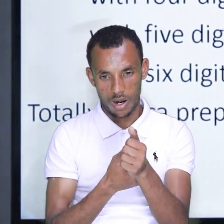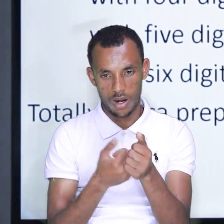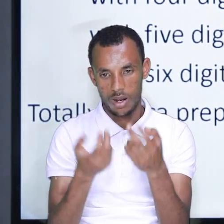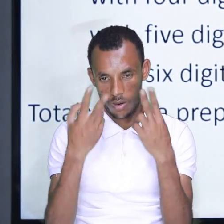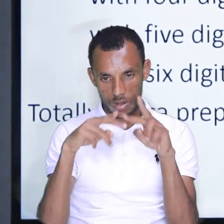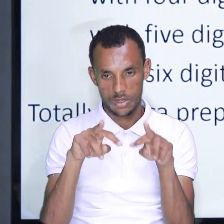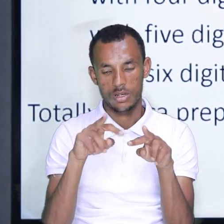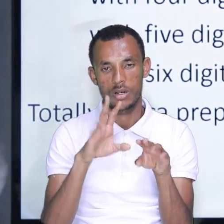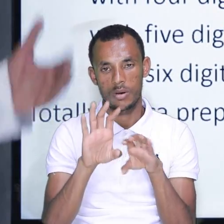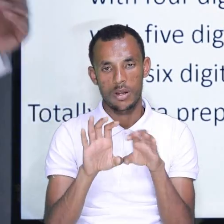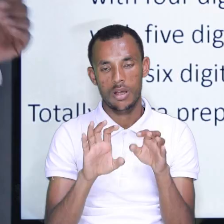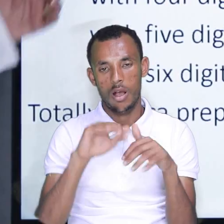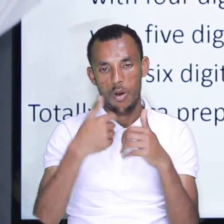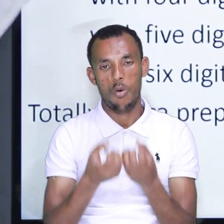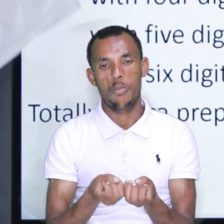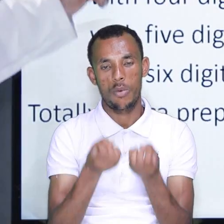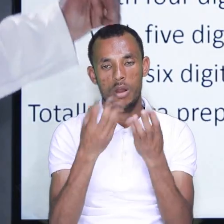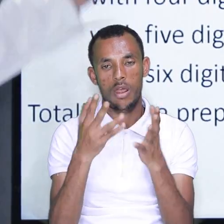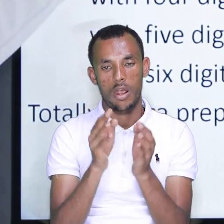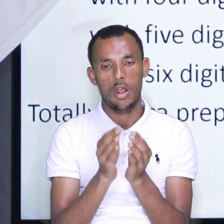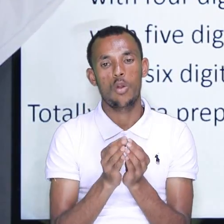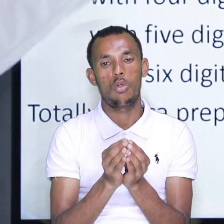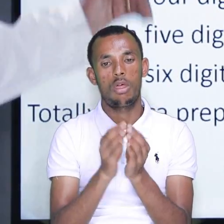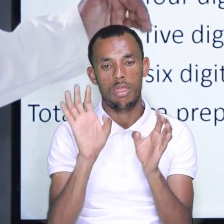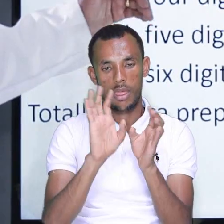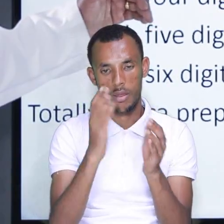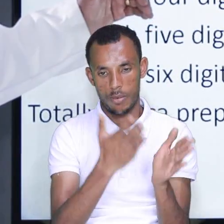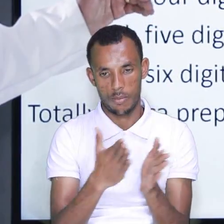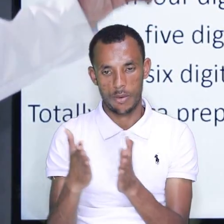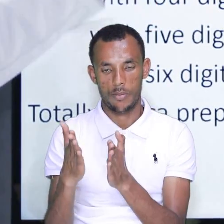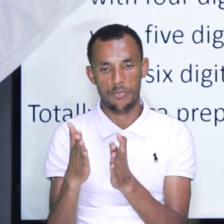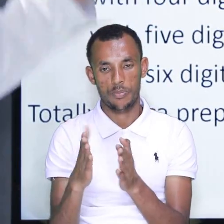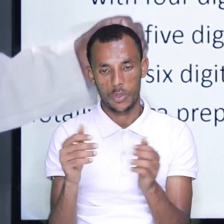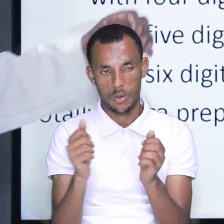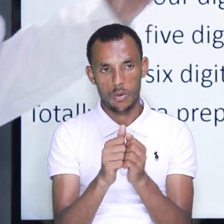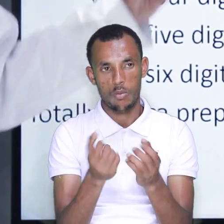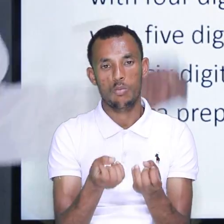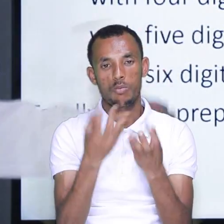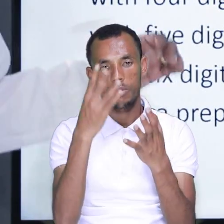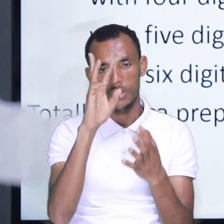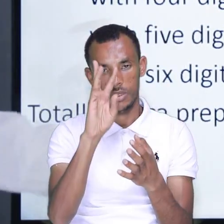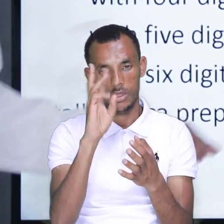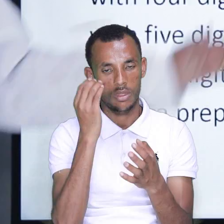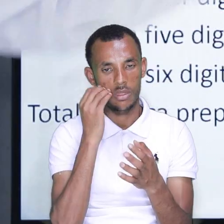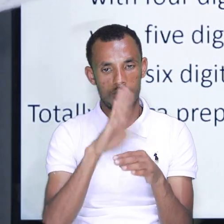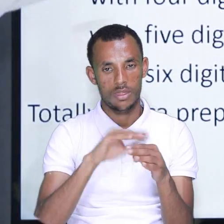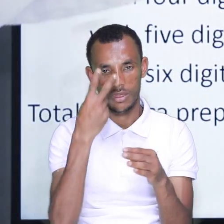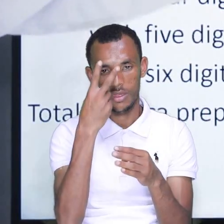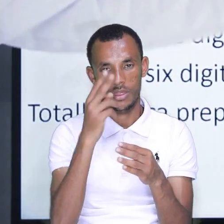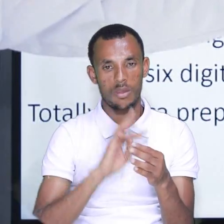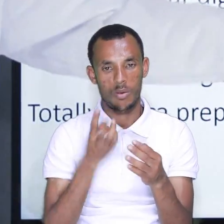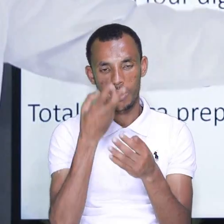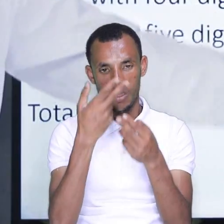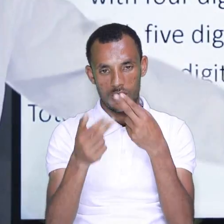consideration. So how many lottery tickets can you prepare? With at most 6 digits, when you say, we have